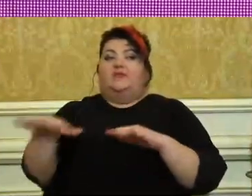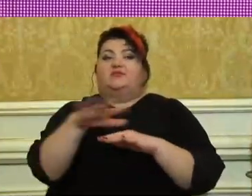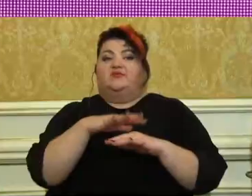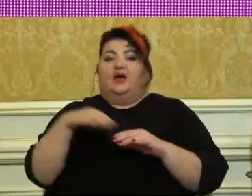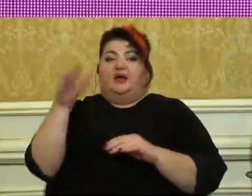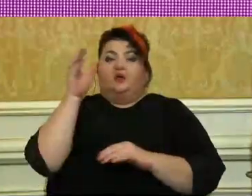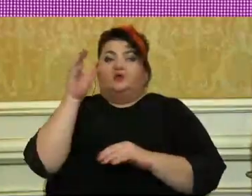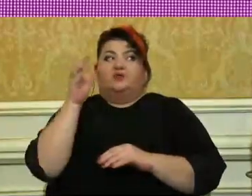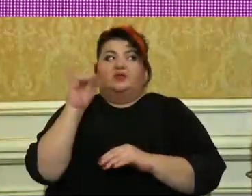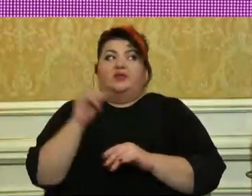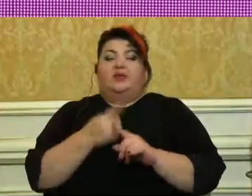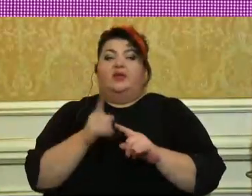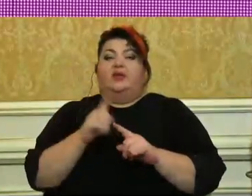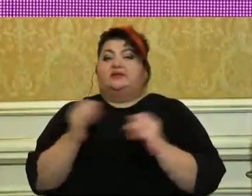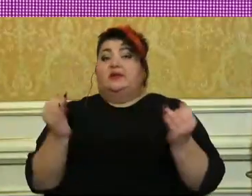equality in the sphere of